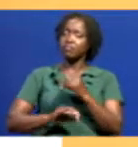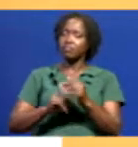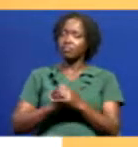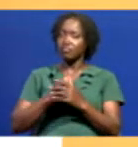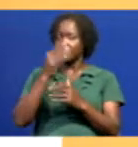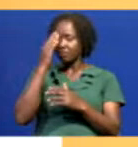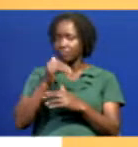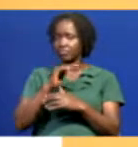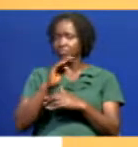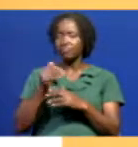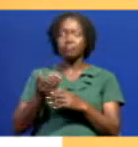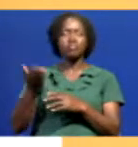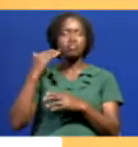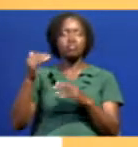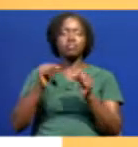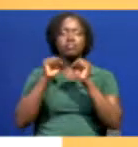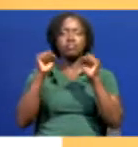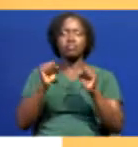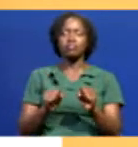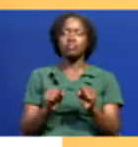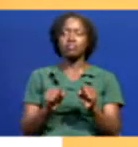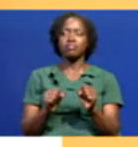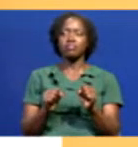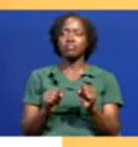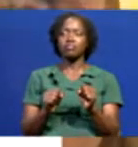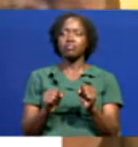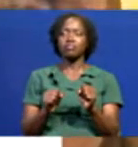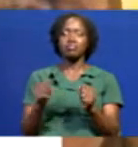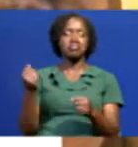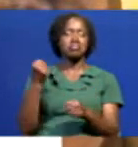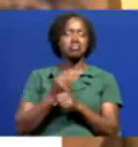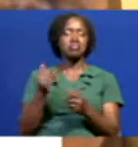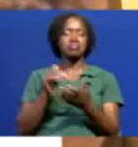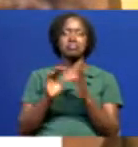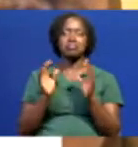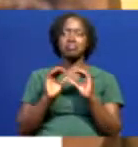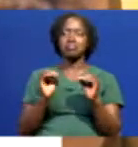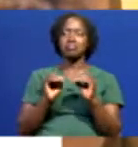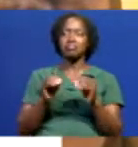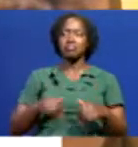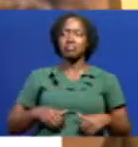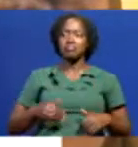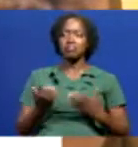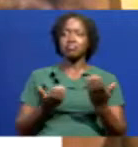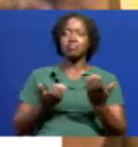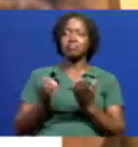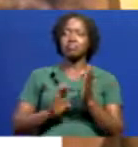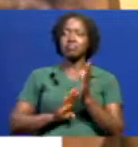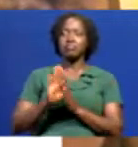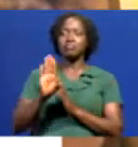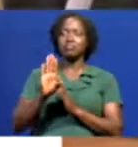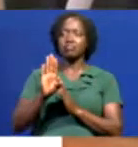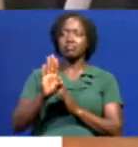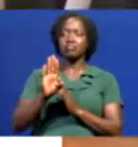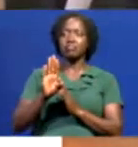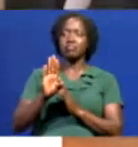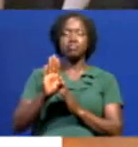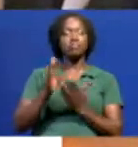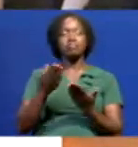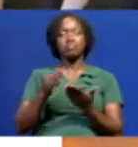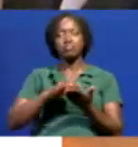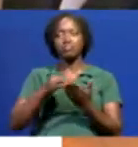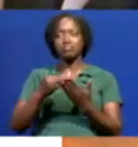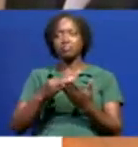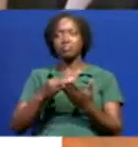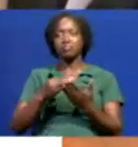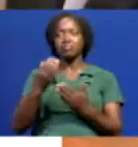Because the old model is no longer working. Youth Enterprise Development Fund Chief Executive Officer Josia Muriaso